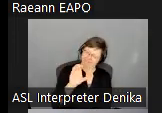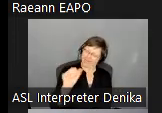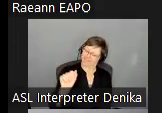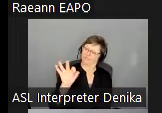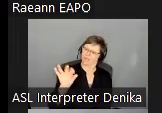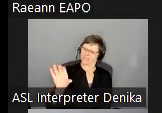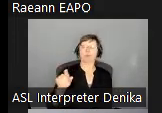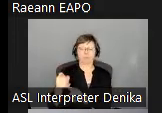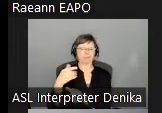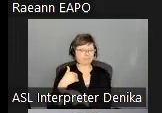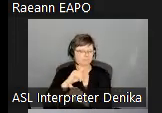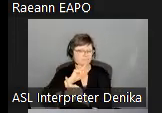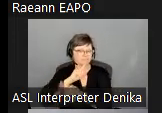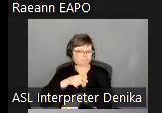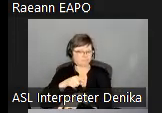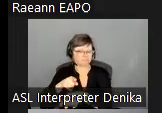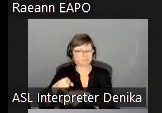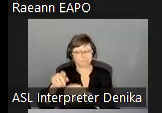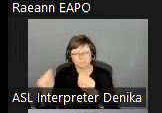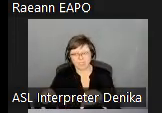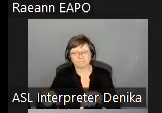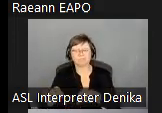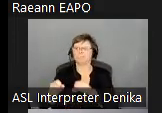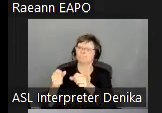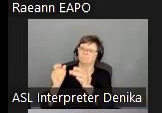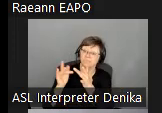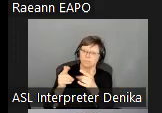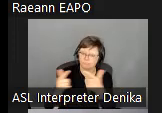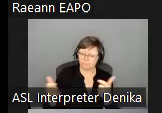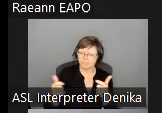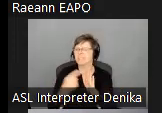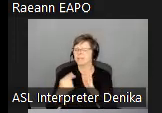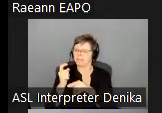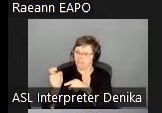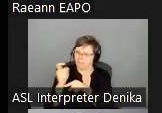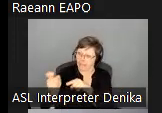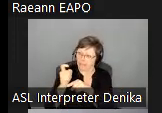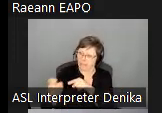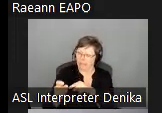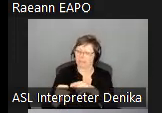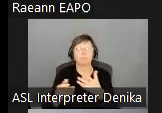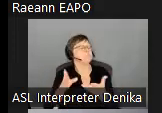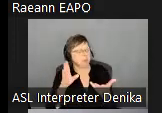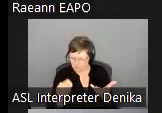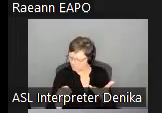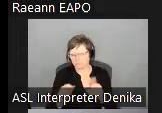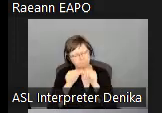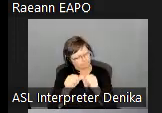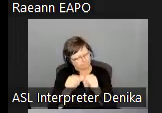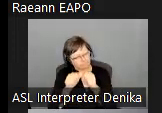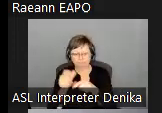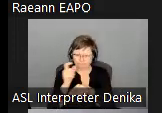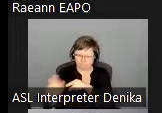number. As I said, it's difficult to get through some days, but our call takers are incredible, and they take the time to help support our